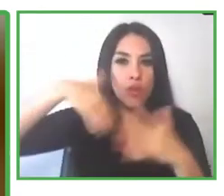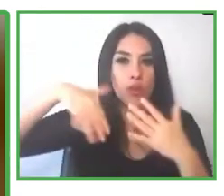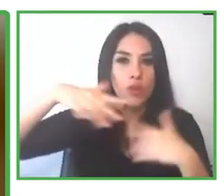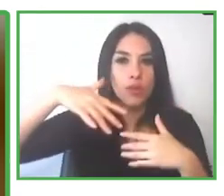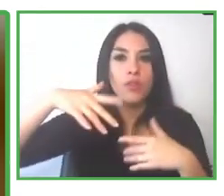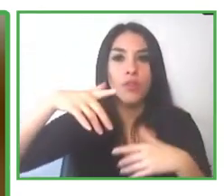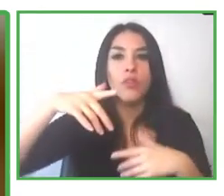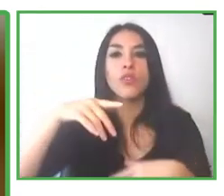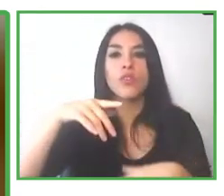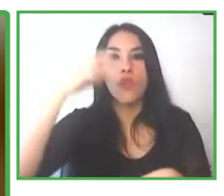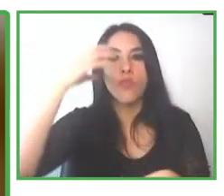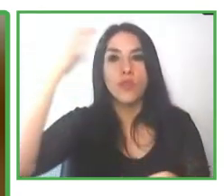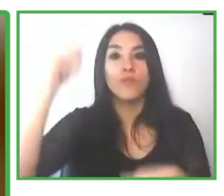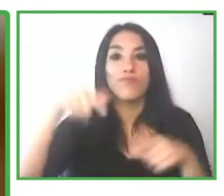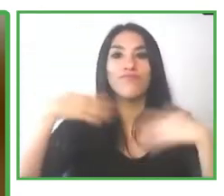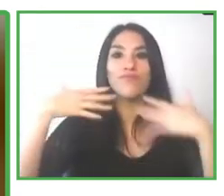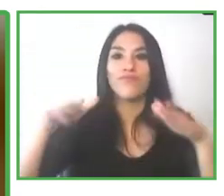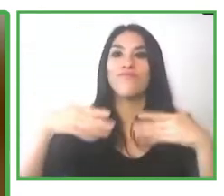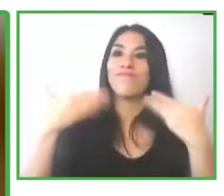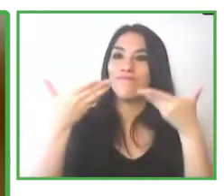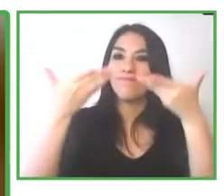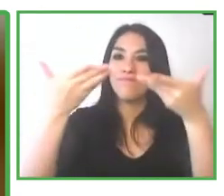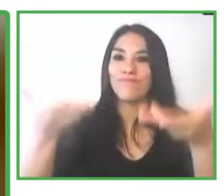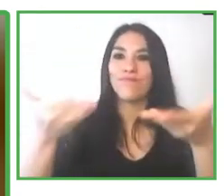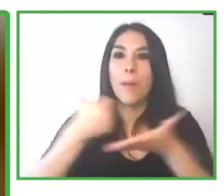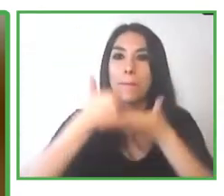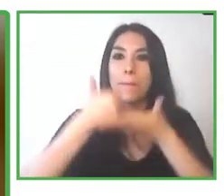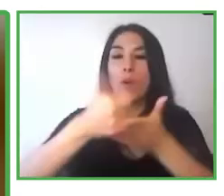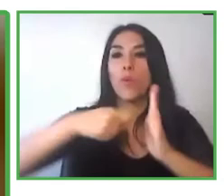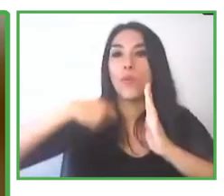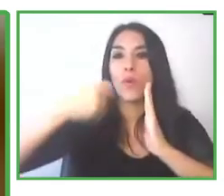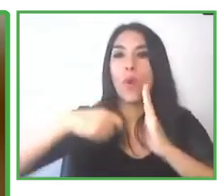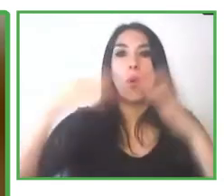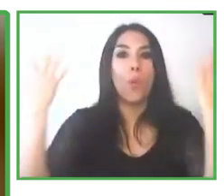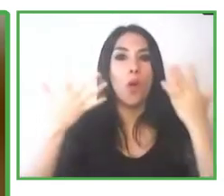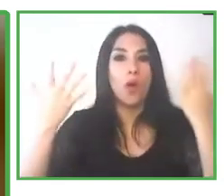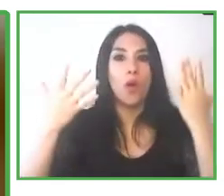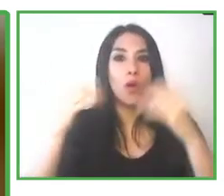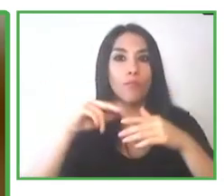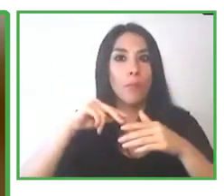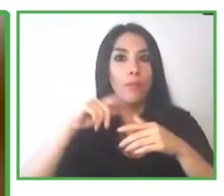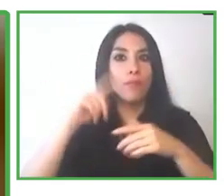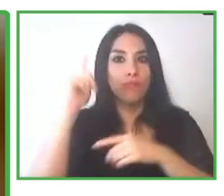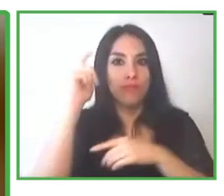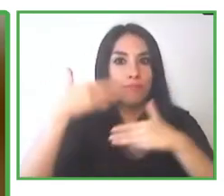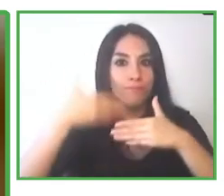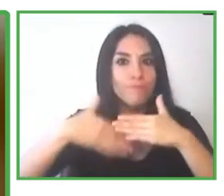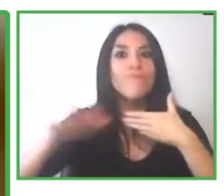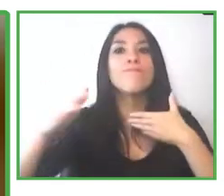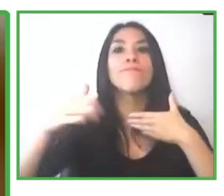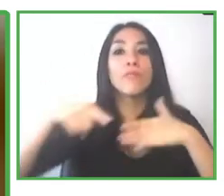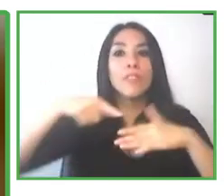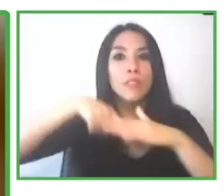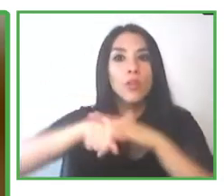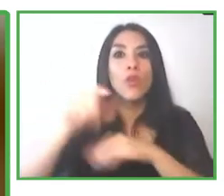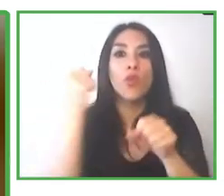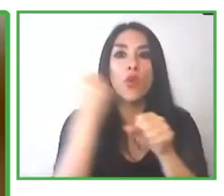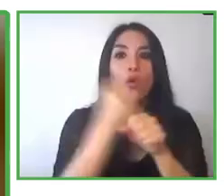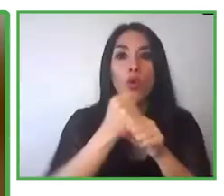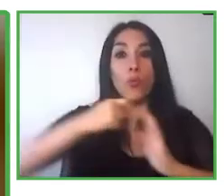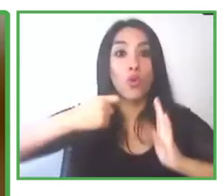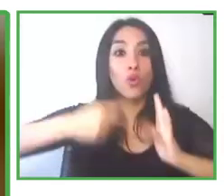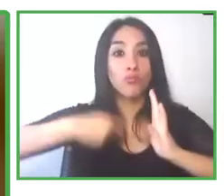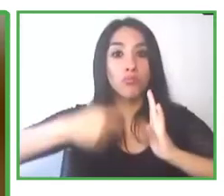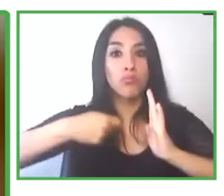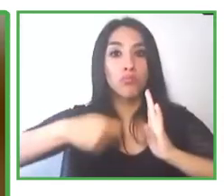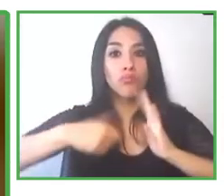Social Ministry and the 2020 agenda in Spain. The starting point is the accessibility to the workplaces. So